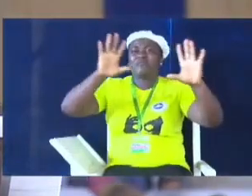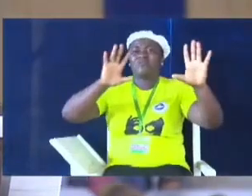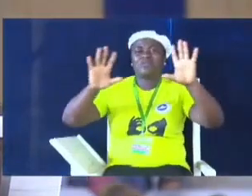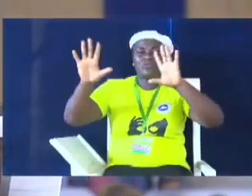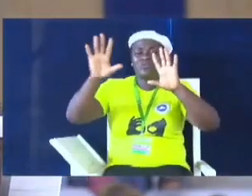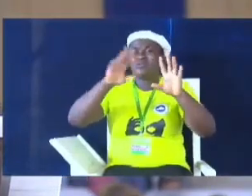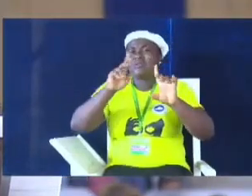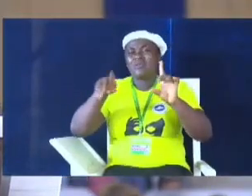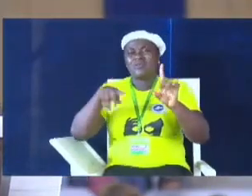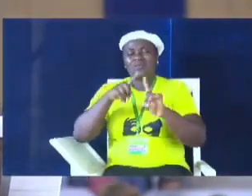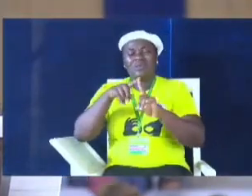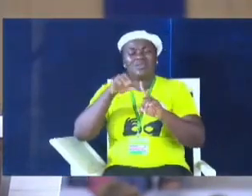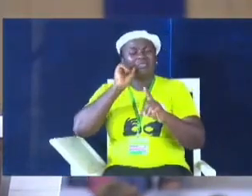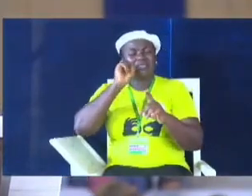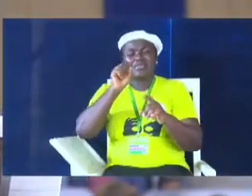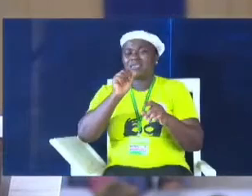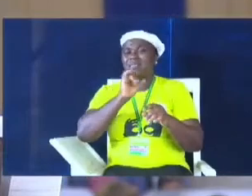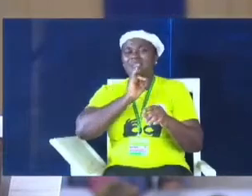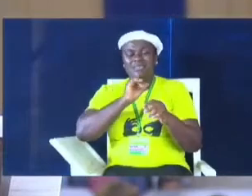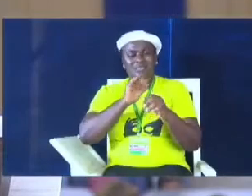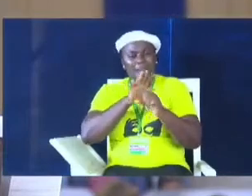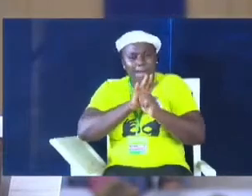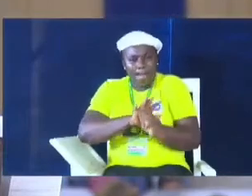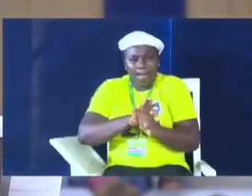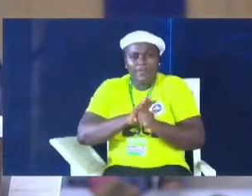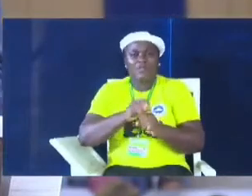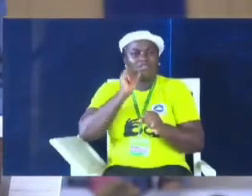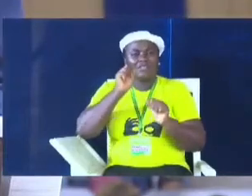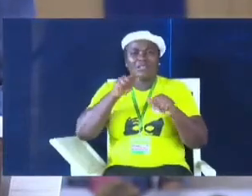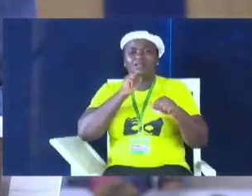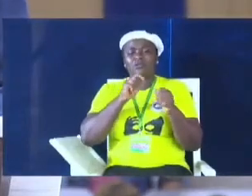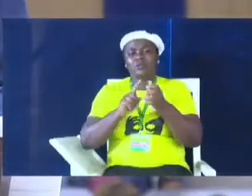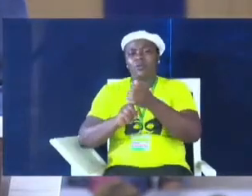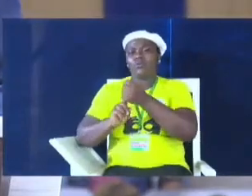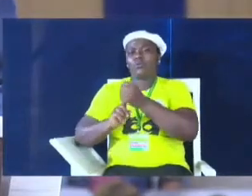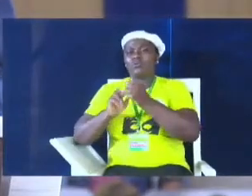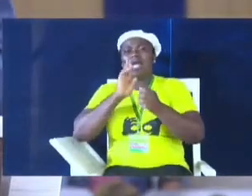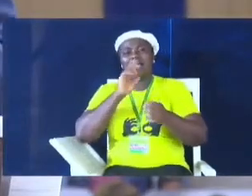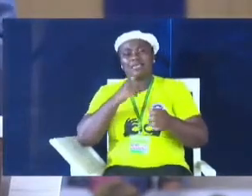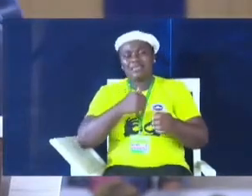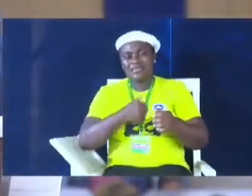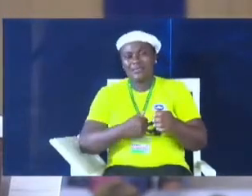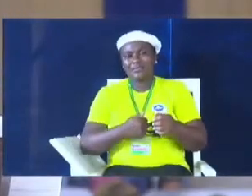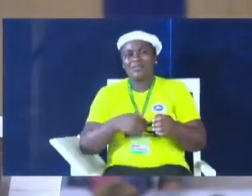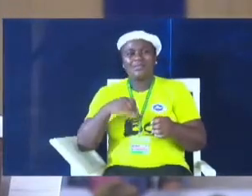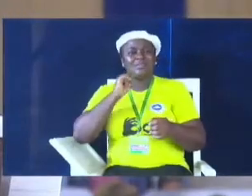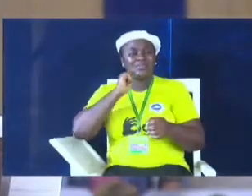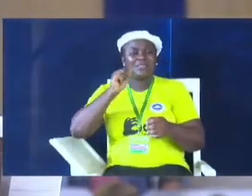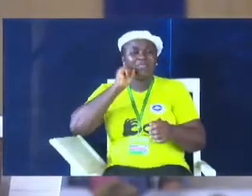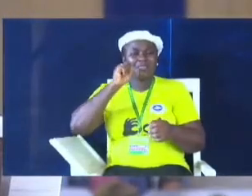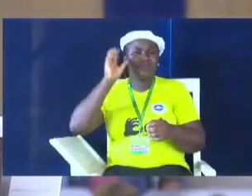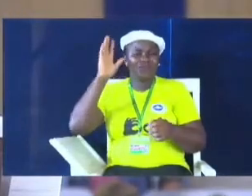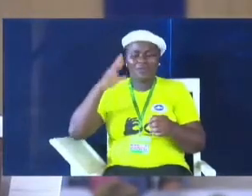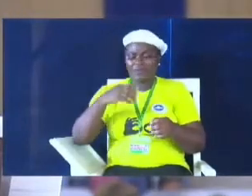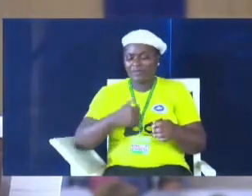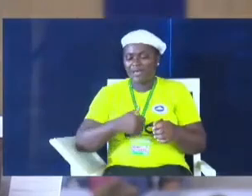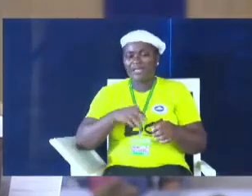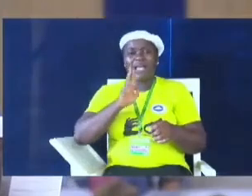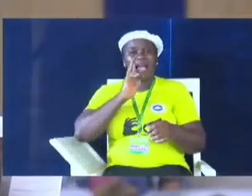she's pressed, she cannot hold herself. So she'll find herself doing